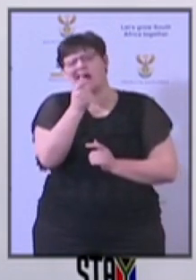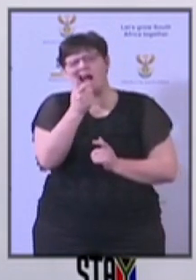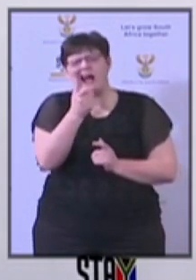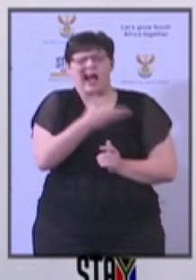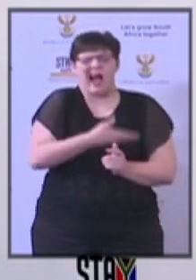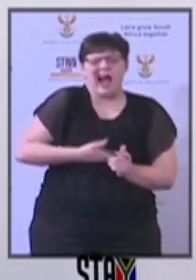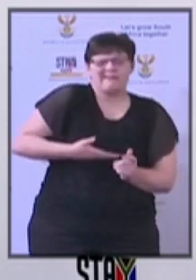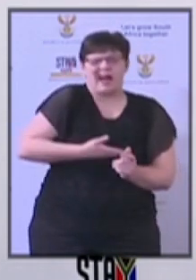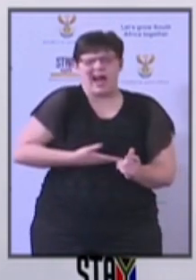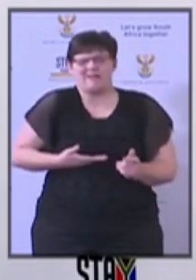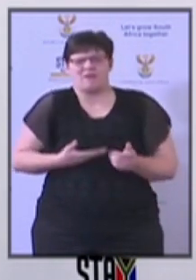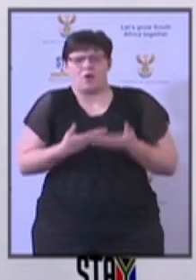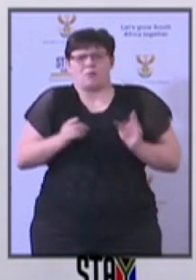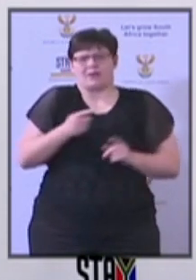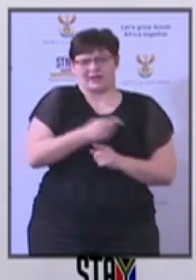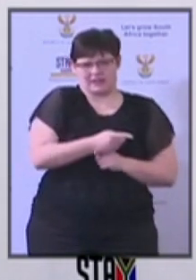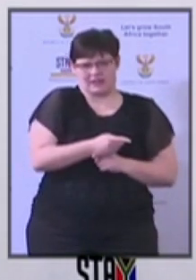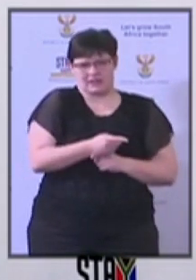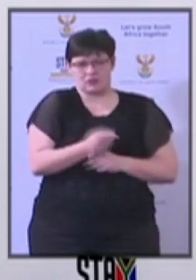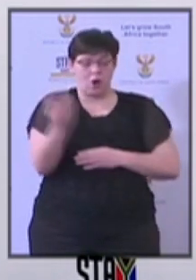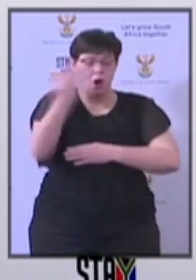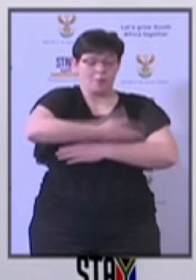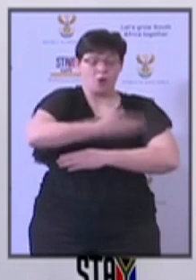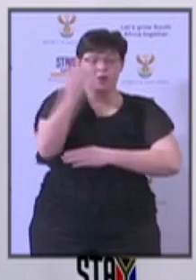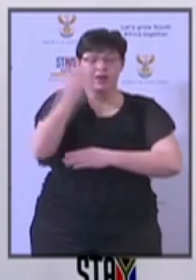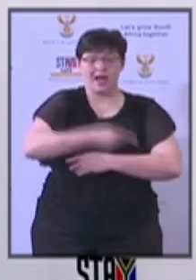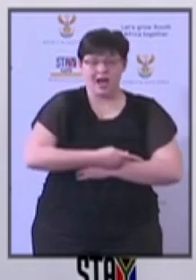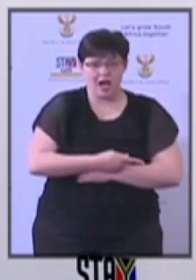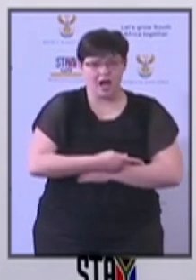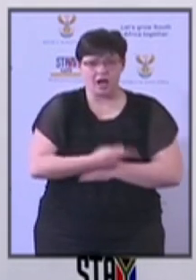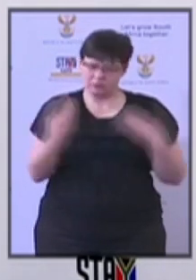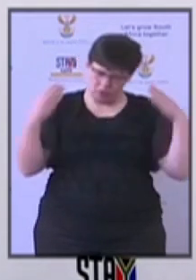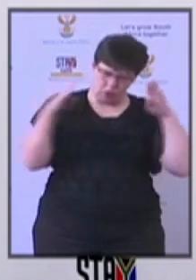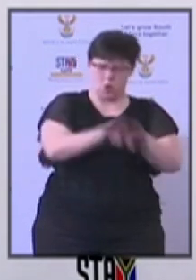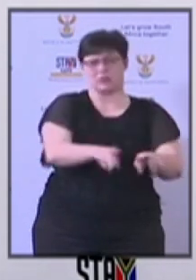the borders still remain closed in the way they were